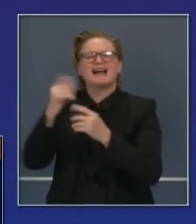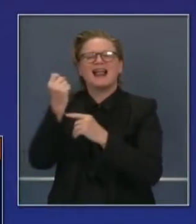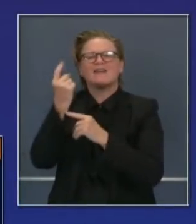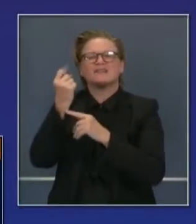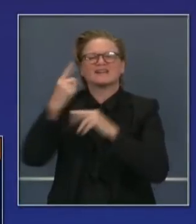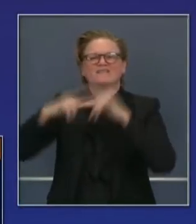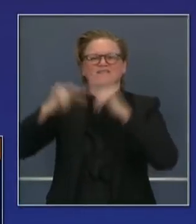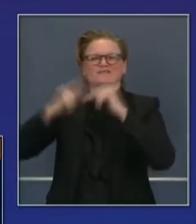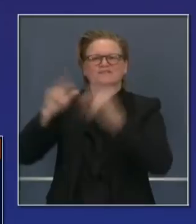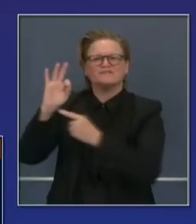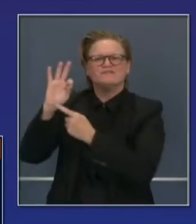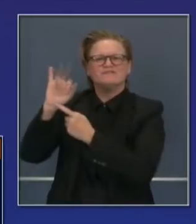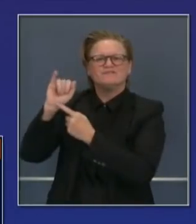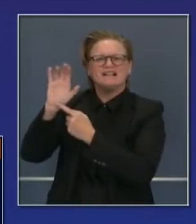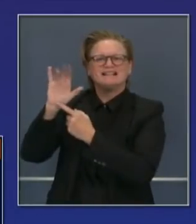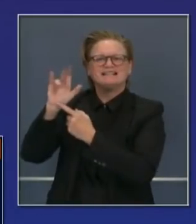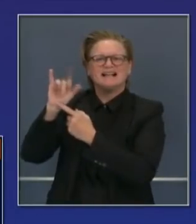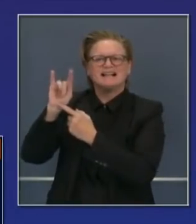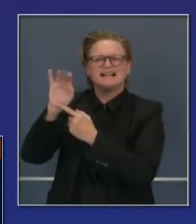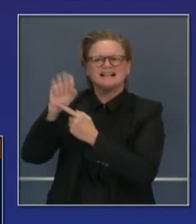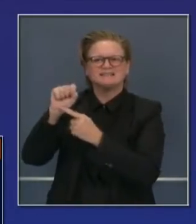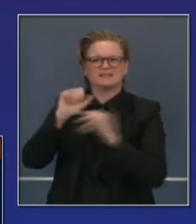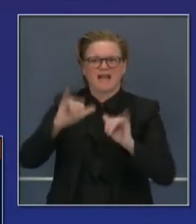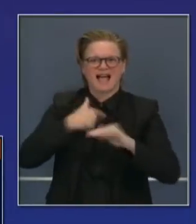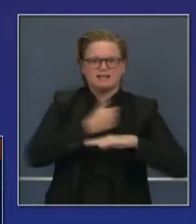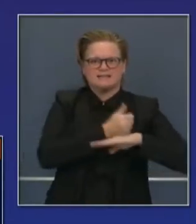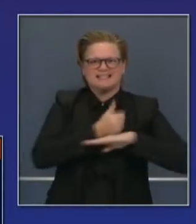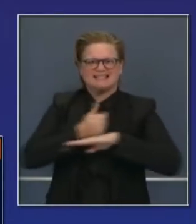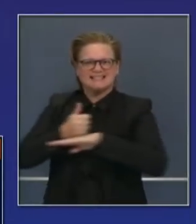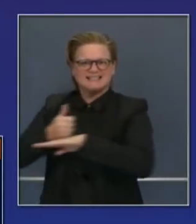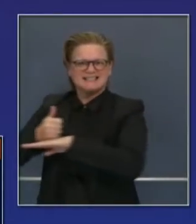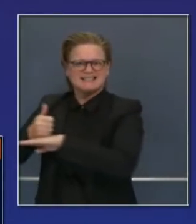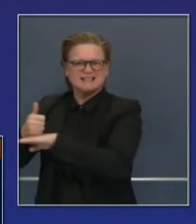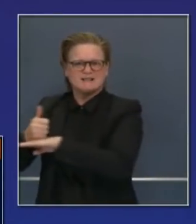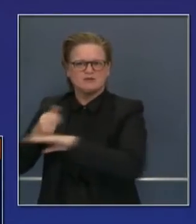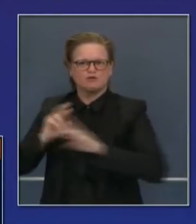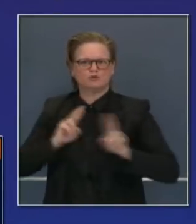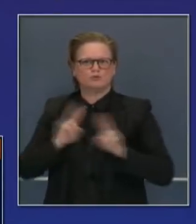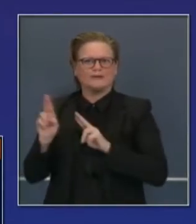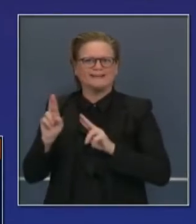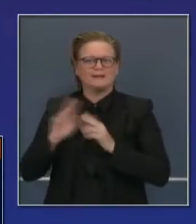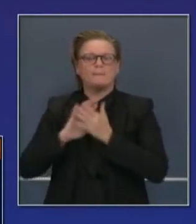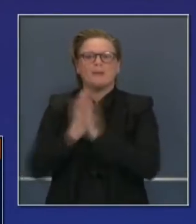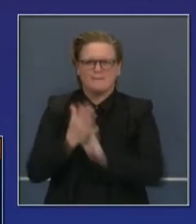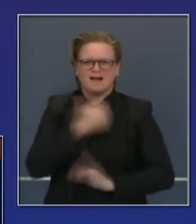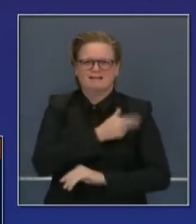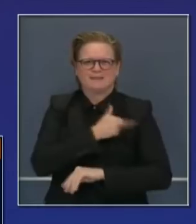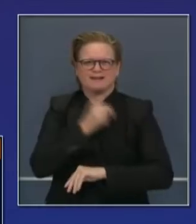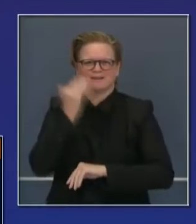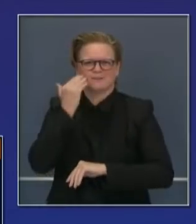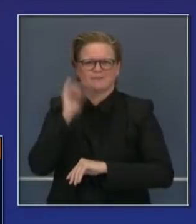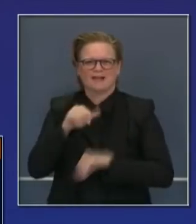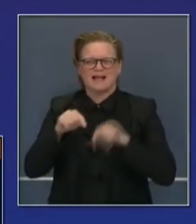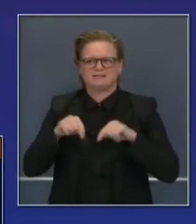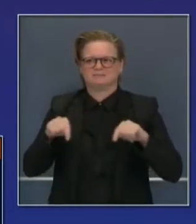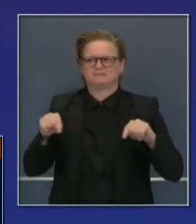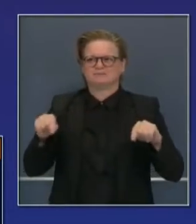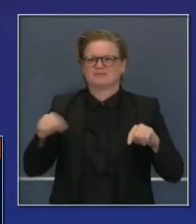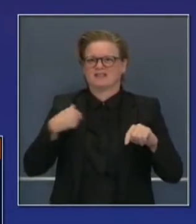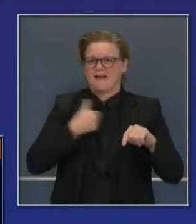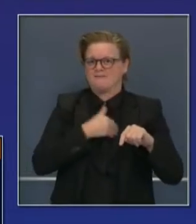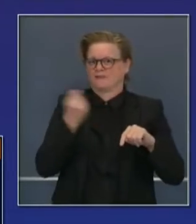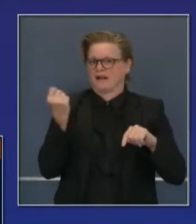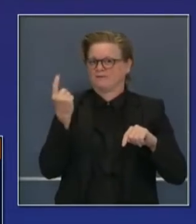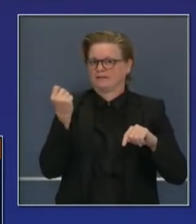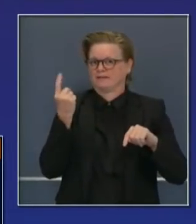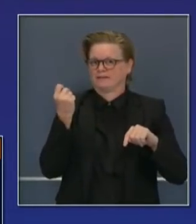I just remind you what we're doing, sort of additive. You'll see that first slide of the 2 that I presented in the 11 surge